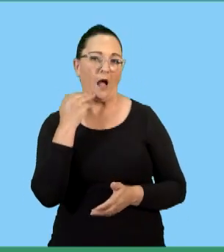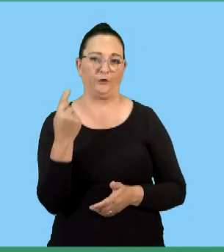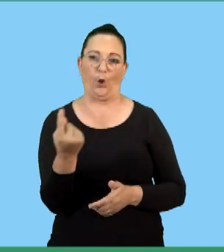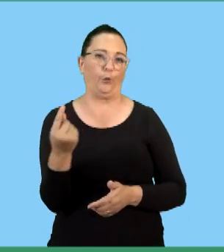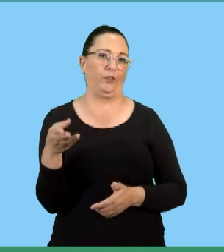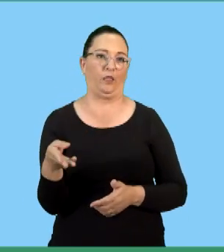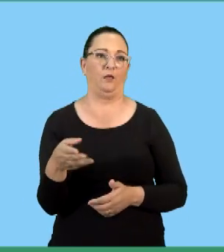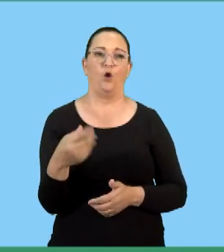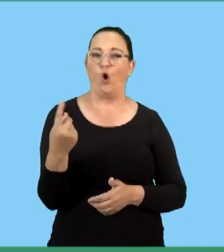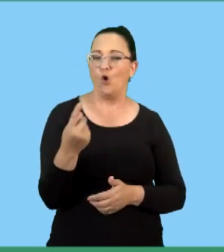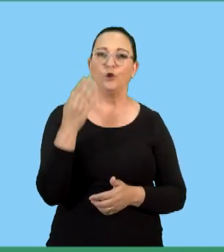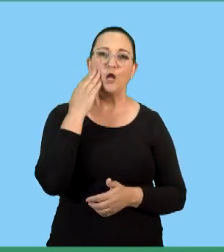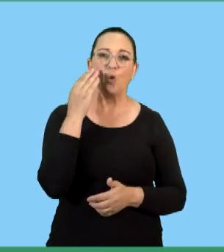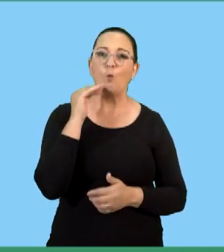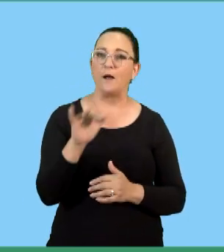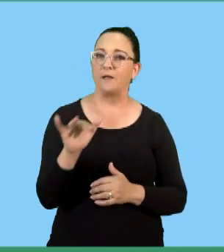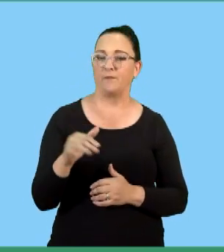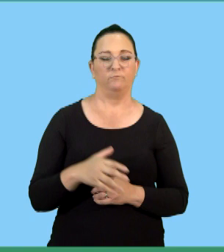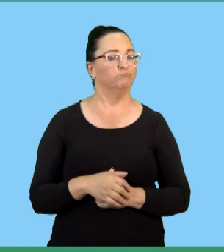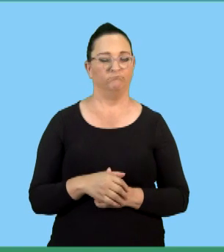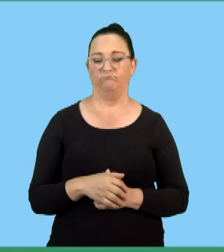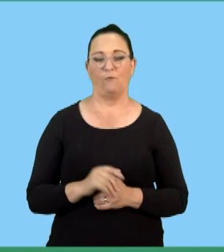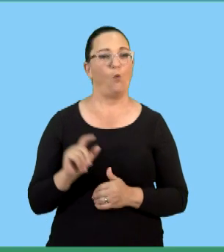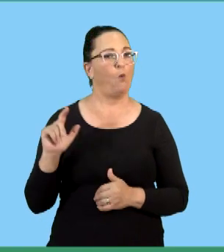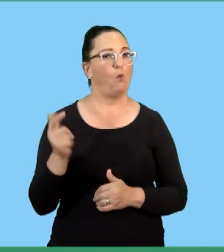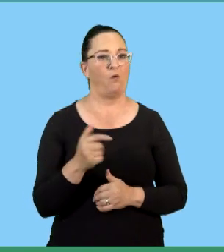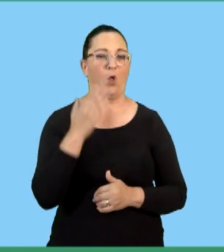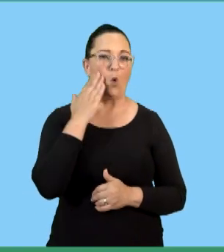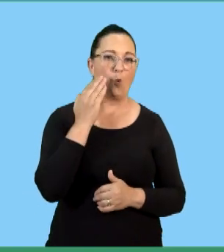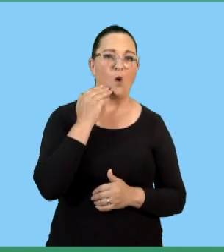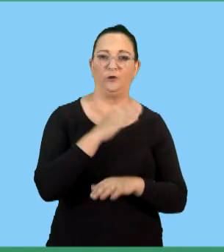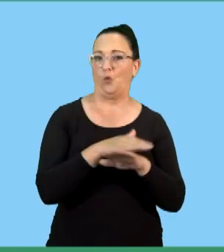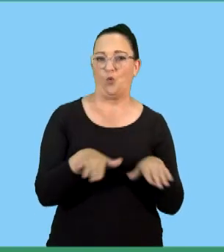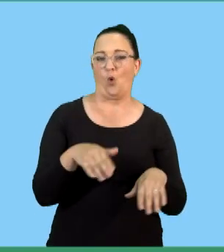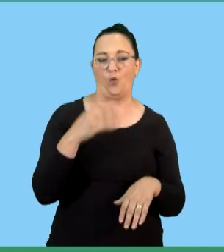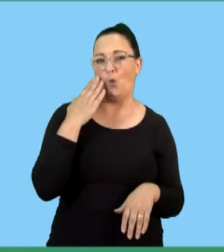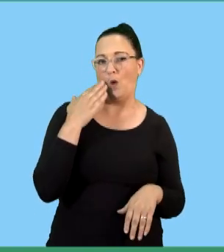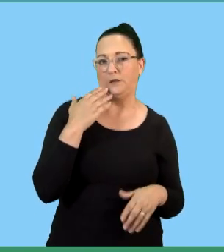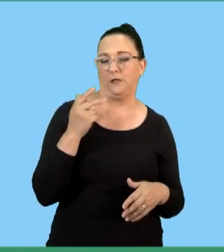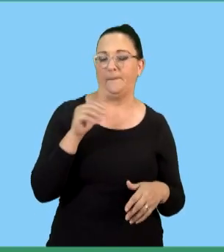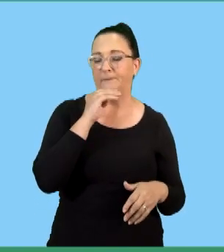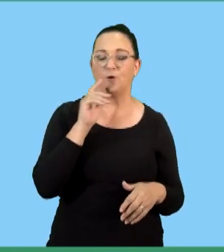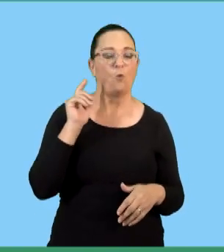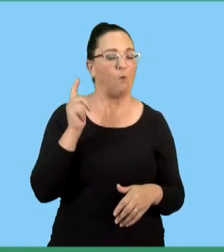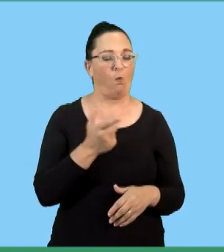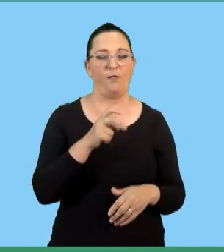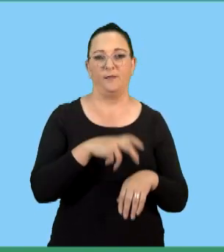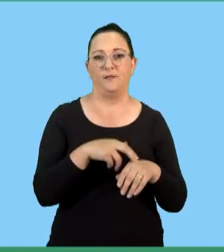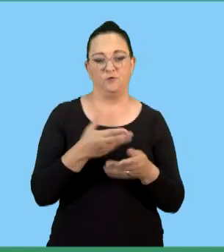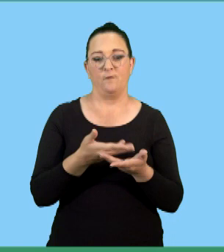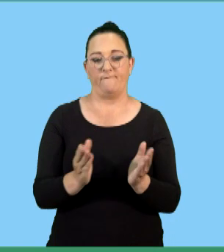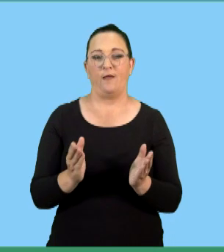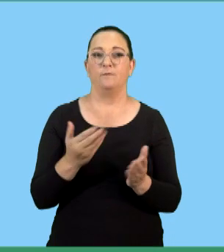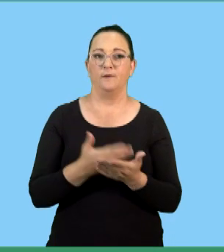for white people only. No, it should be everybody, regardless whether you're white or non-white. But first preference should be given to what? To the